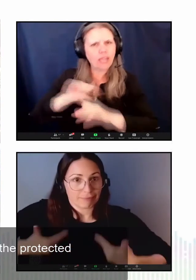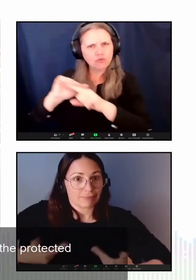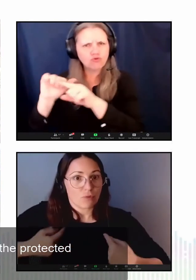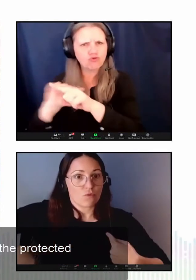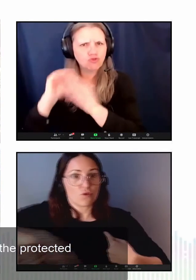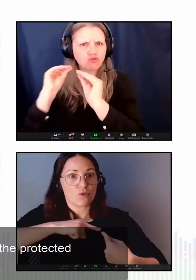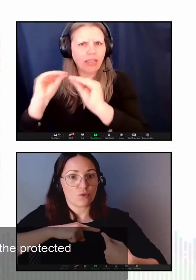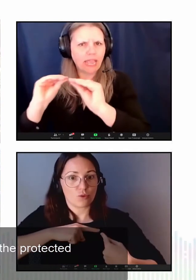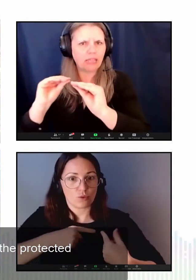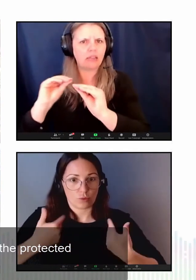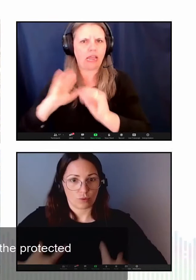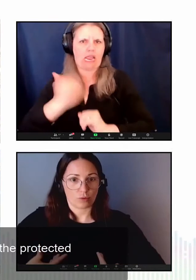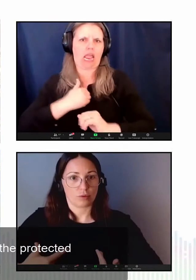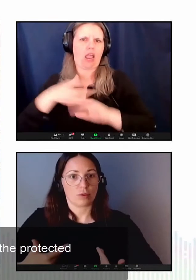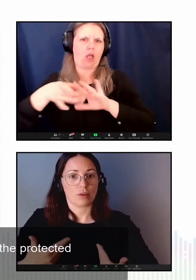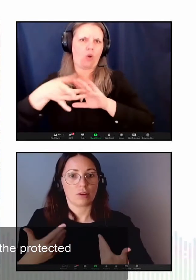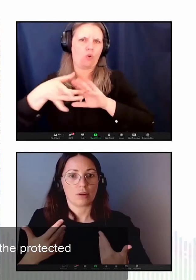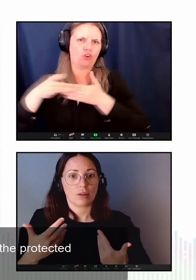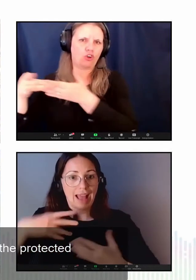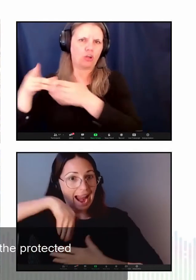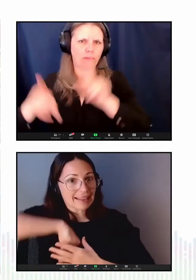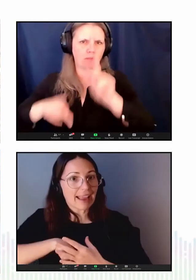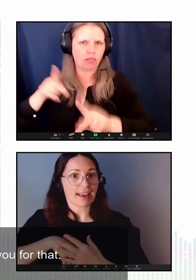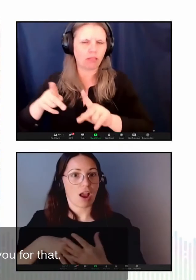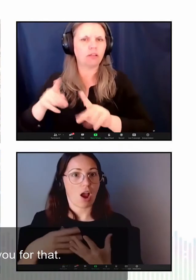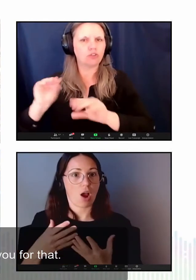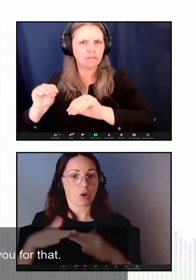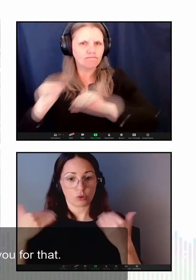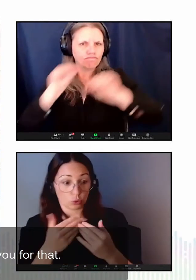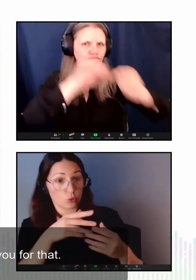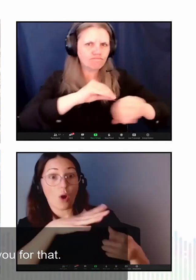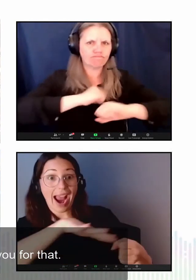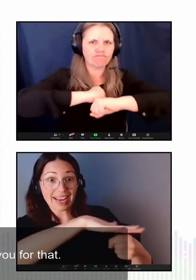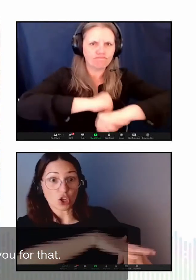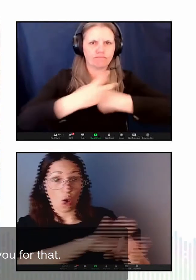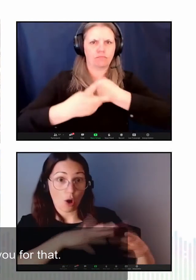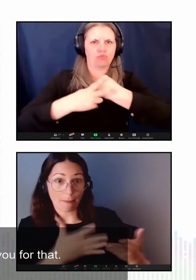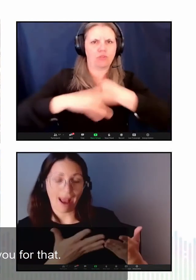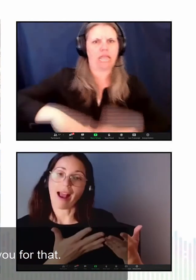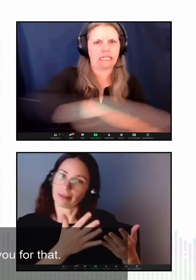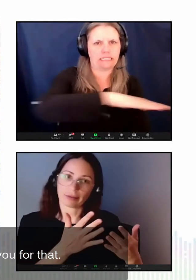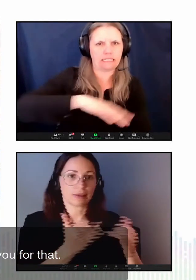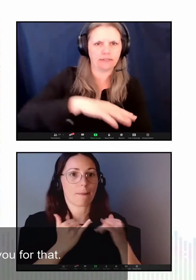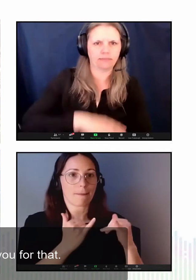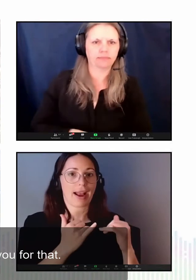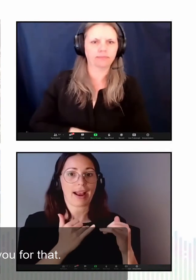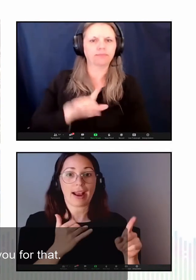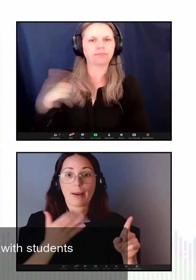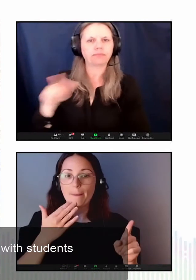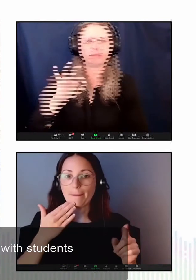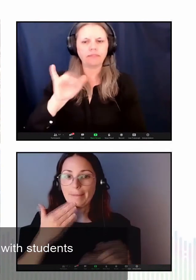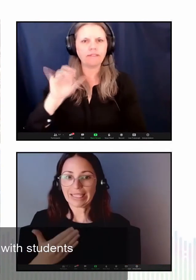within the protected areas. Mm-hmm. Thank you. Thank you for that.